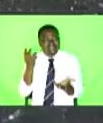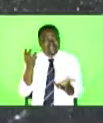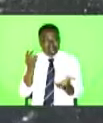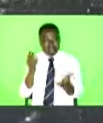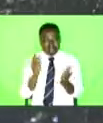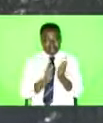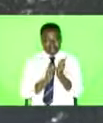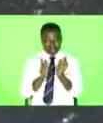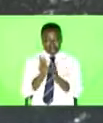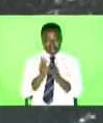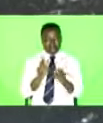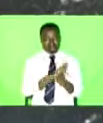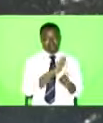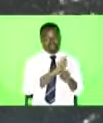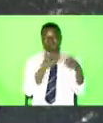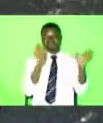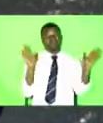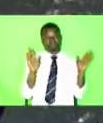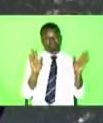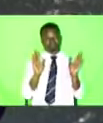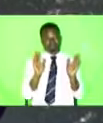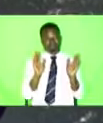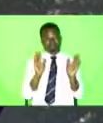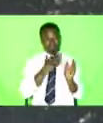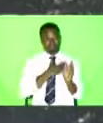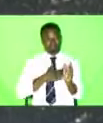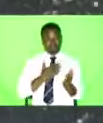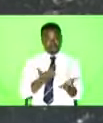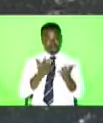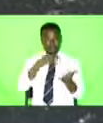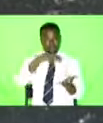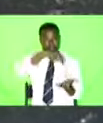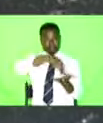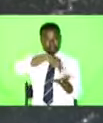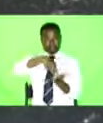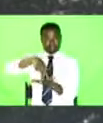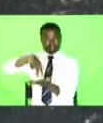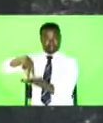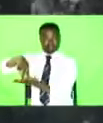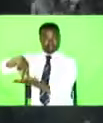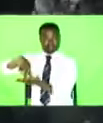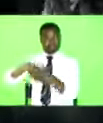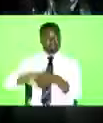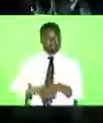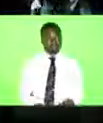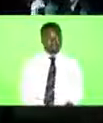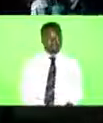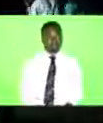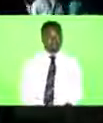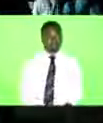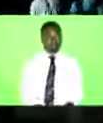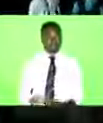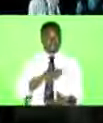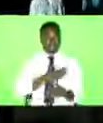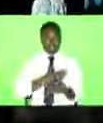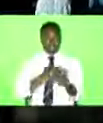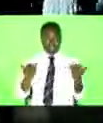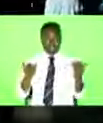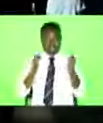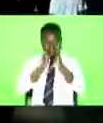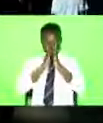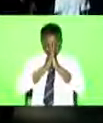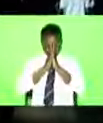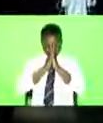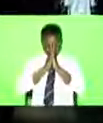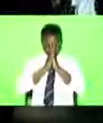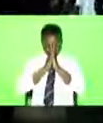Jesus is enough. I want you to stand up for a moment. We are going to pray.